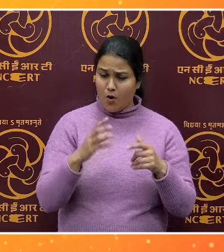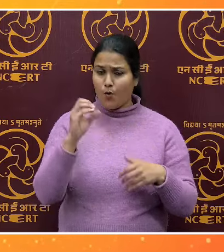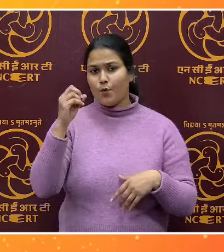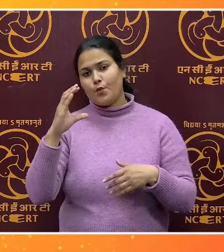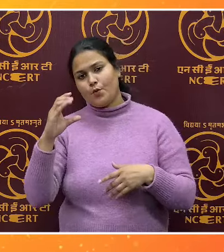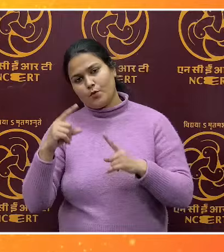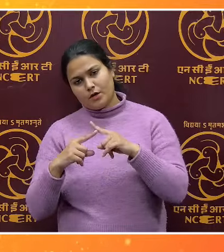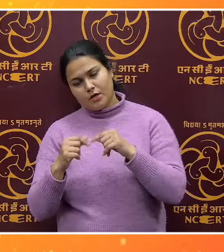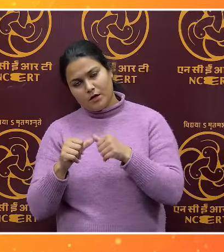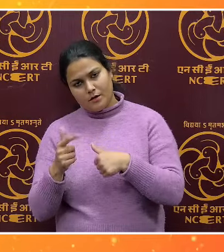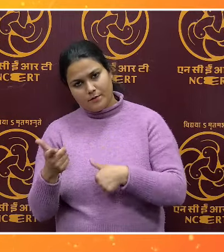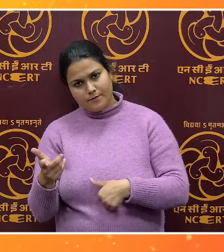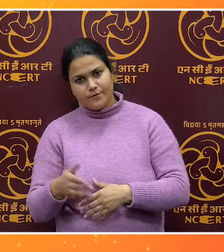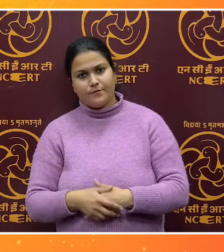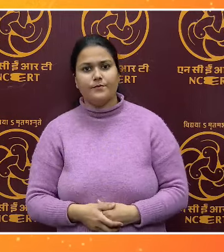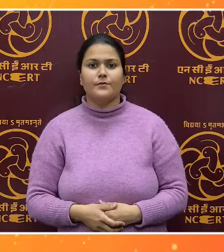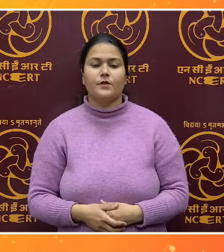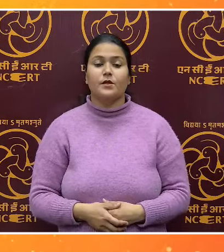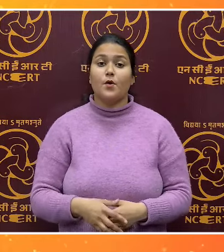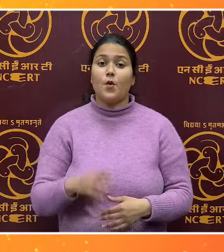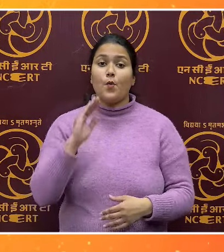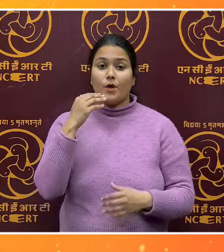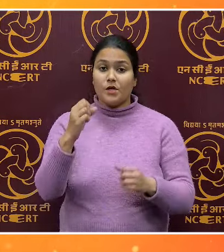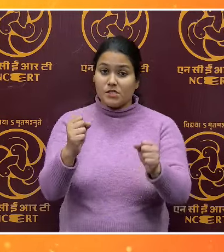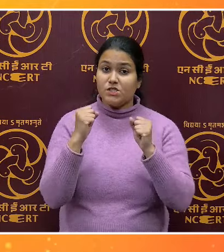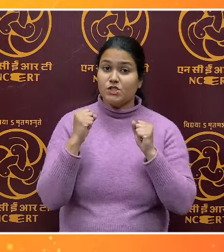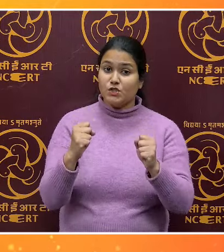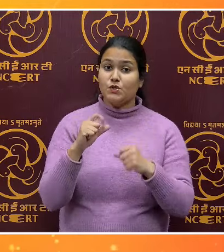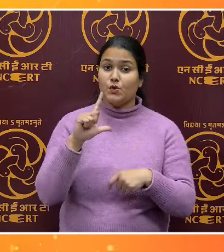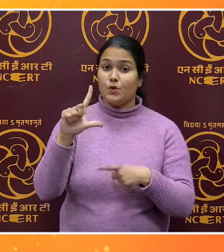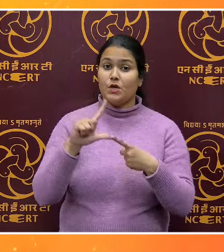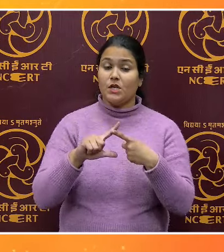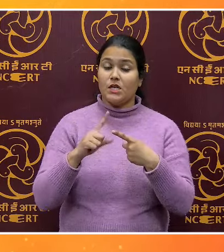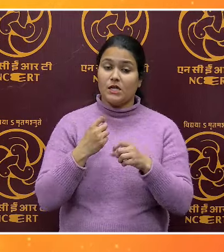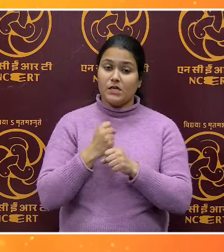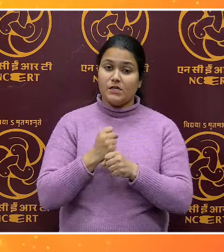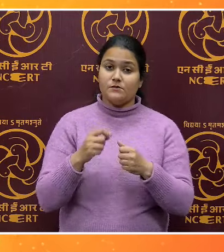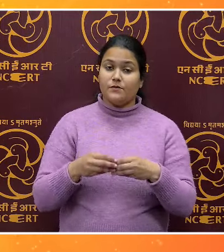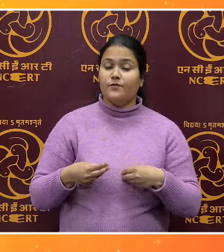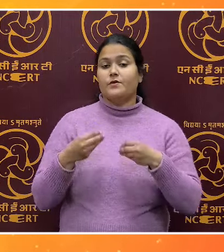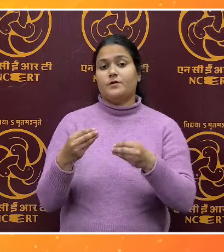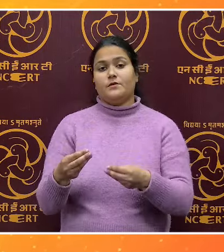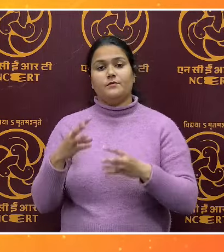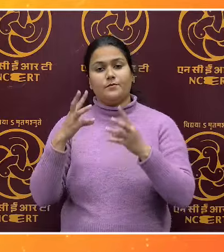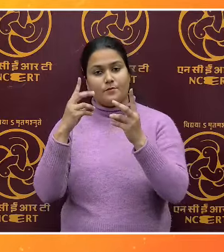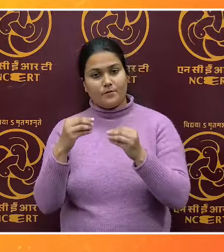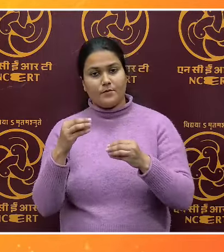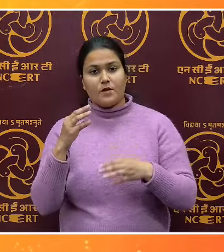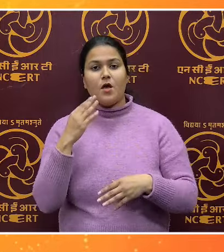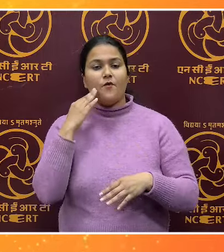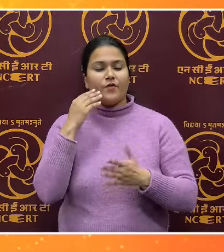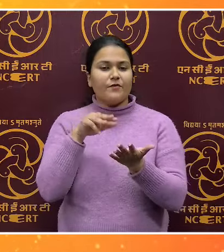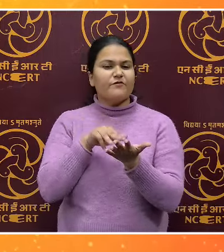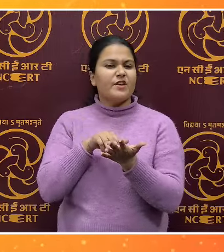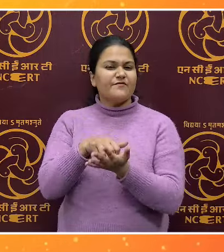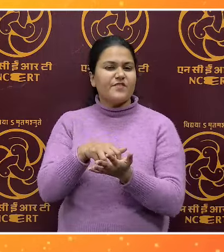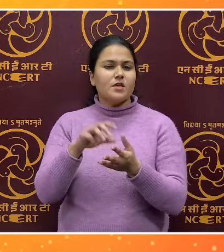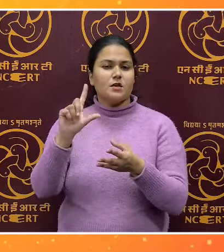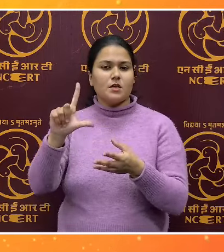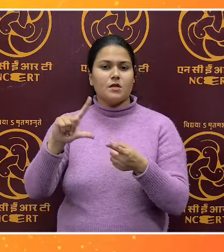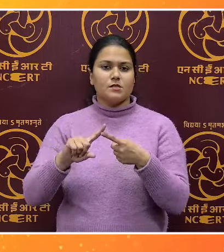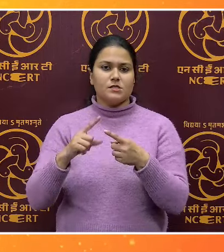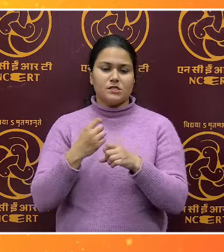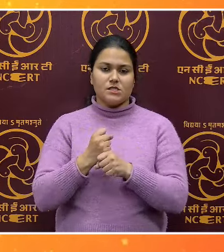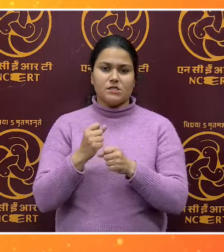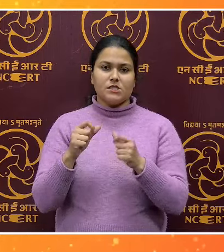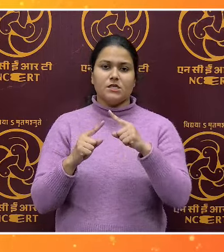Generally, strong ligands gives square planar geometry and weak ligands gives tetrahedral